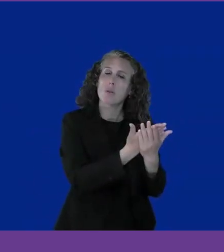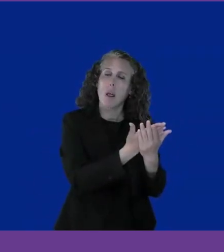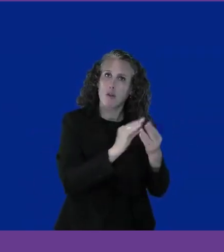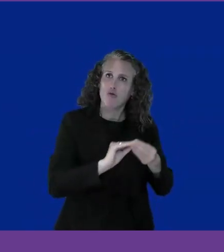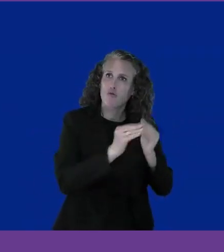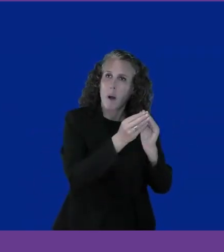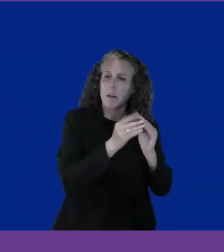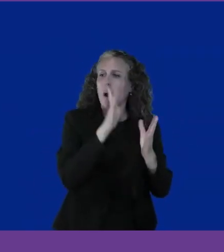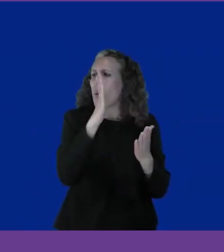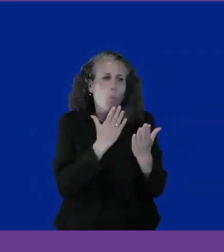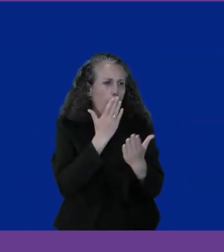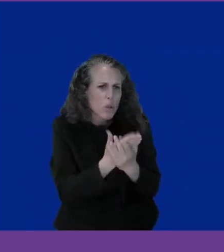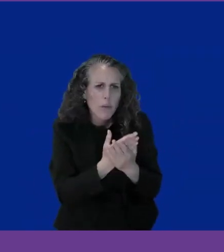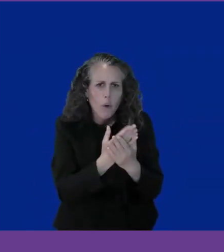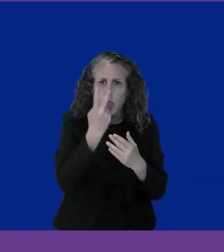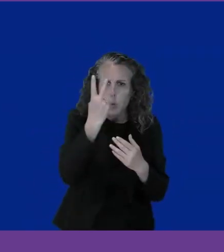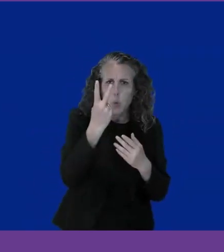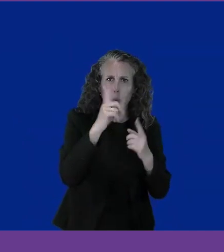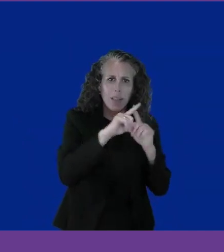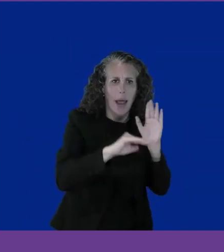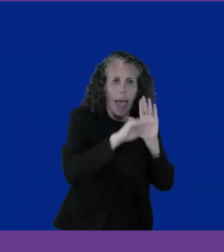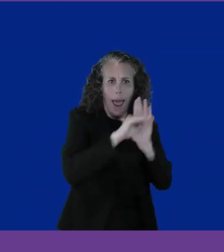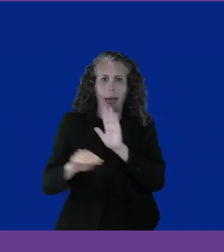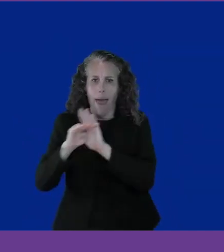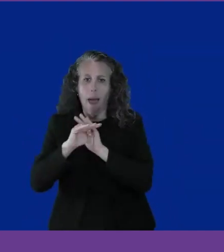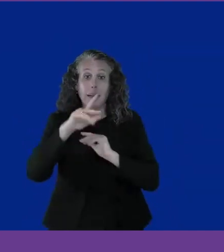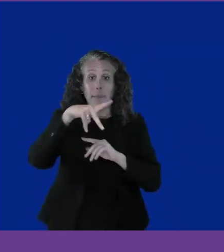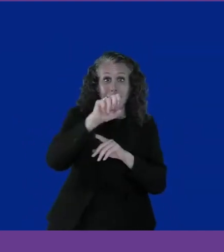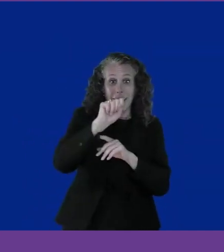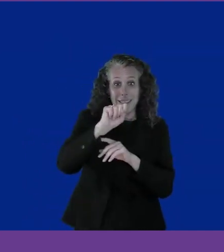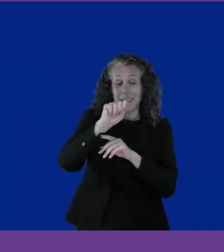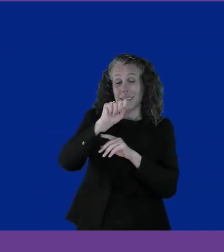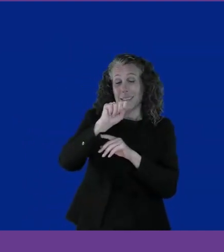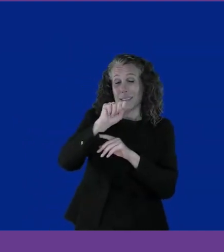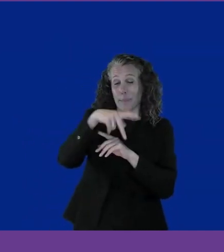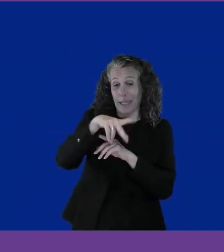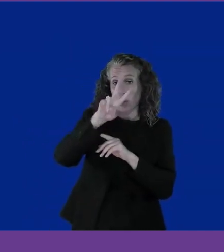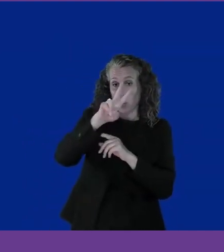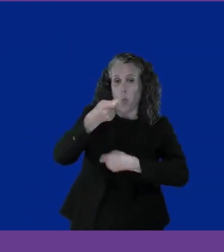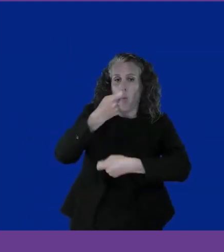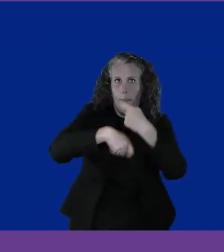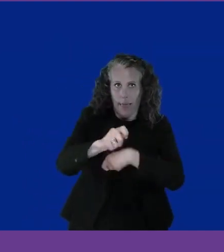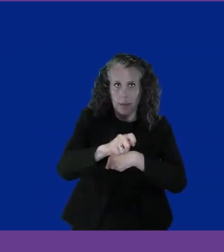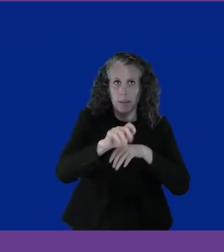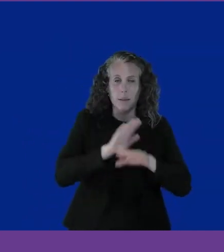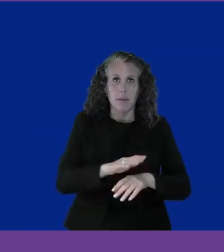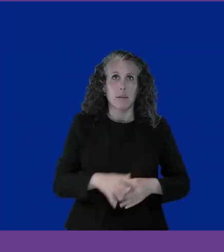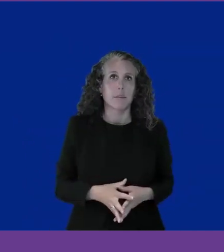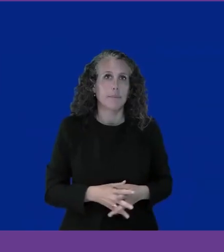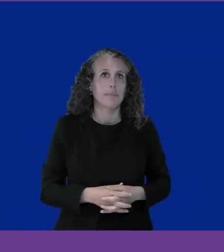proposals for the two acts that are to replace PSD2. And it was precisely in the context of